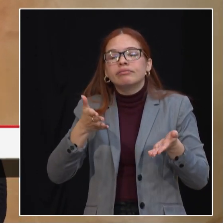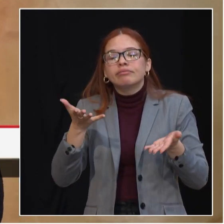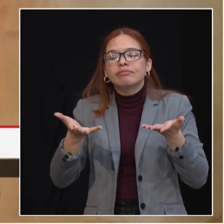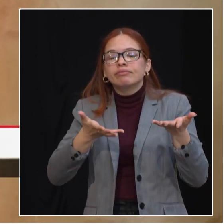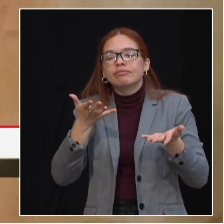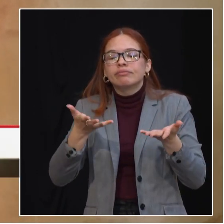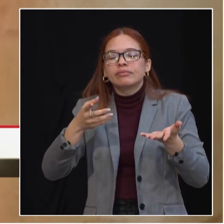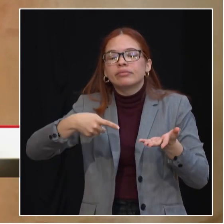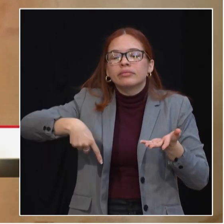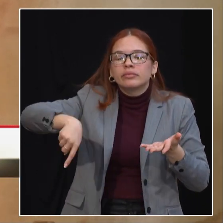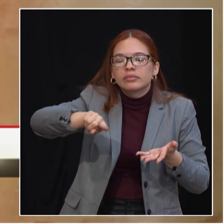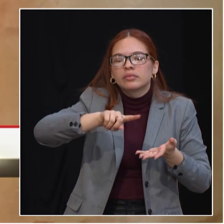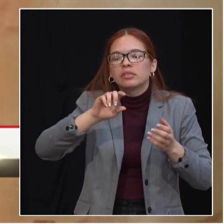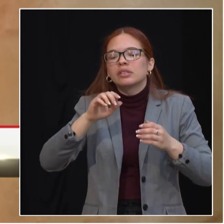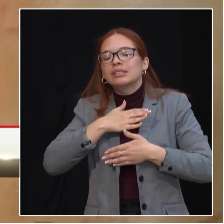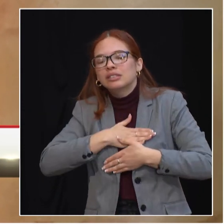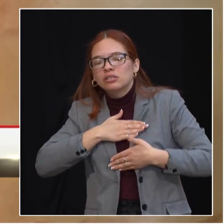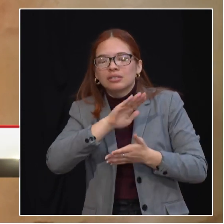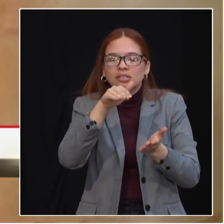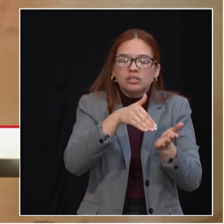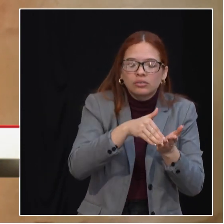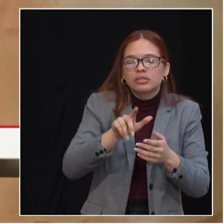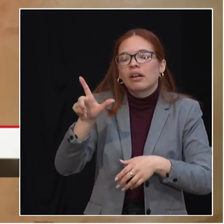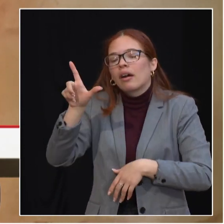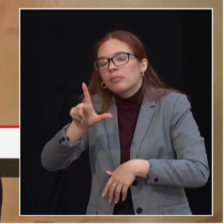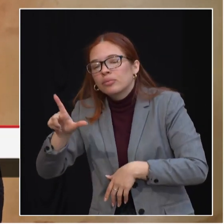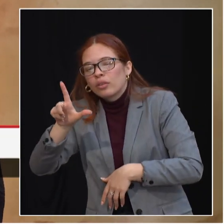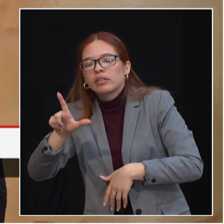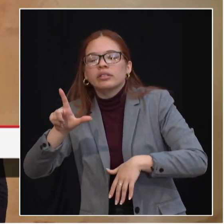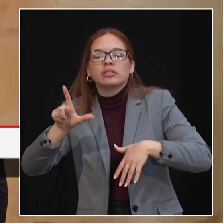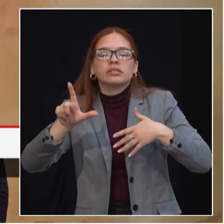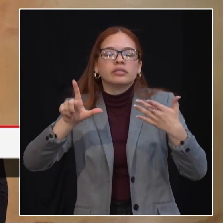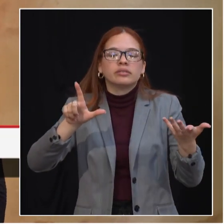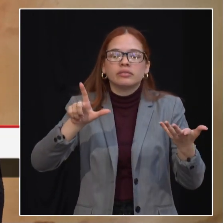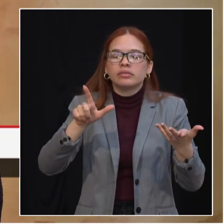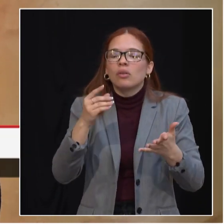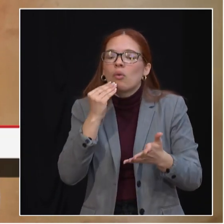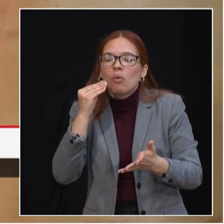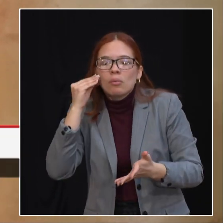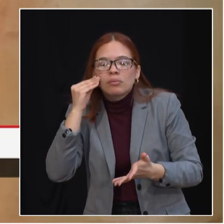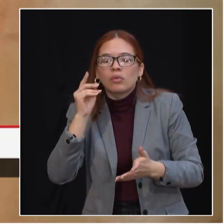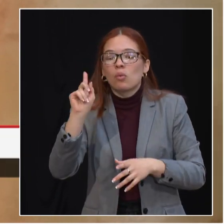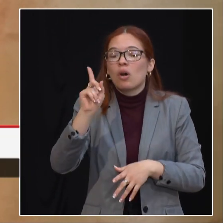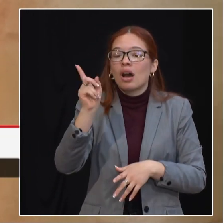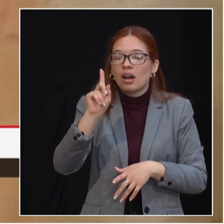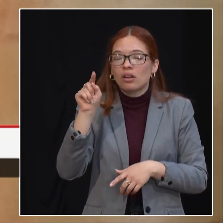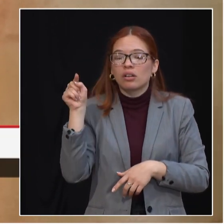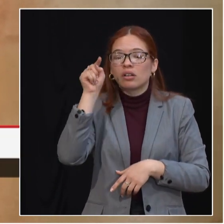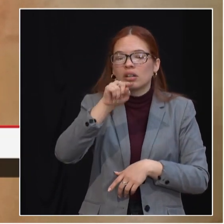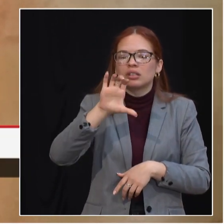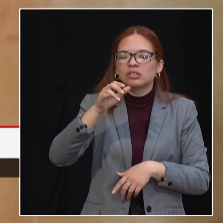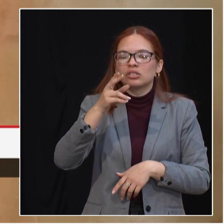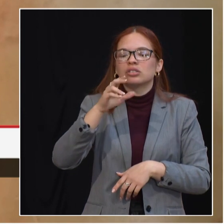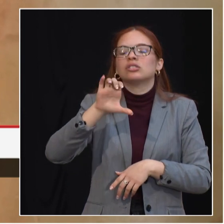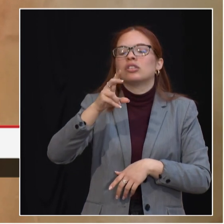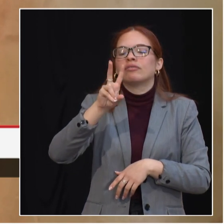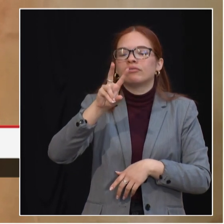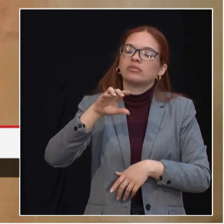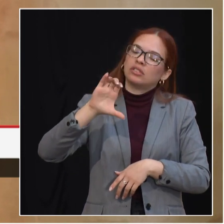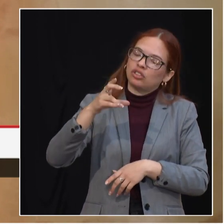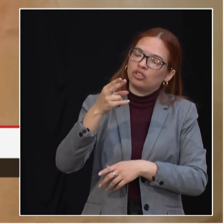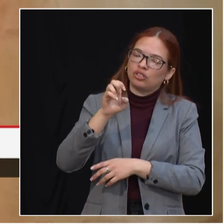recreation center, and a new library in the Chevy Chase neighborhood. It's also going to support increased development along Pennsylvania